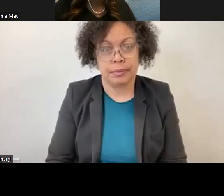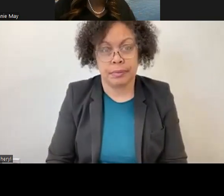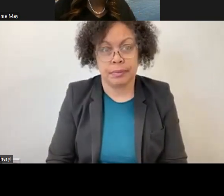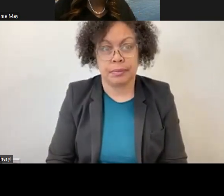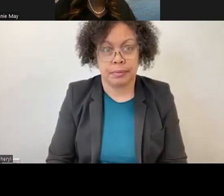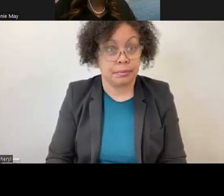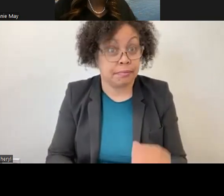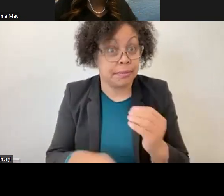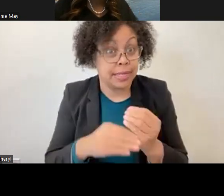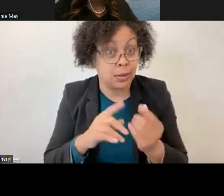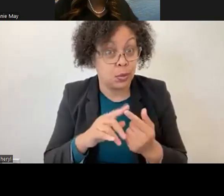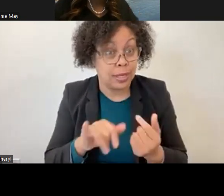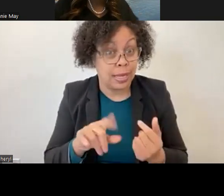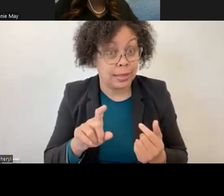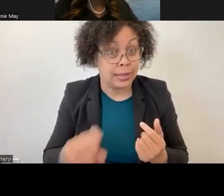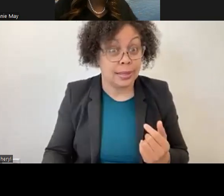that?